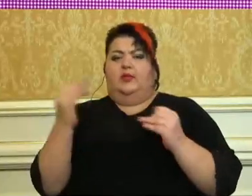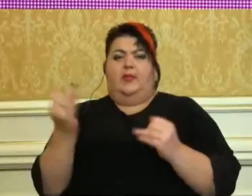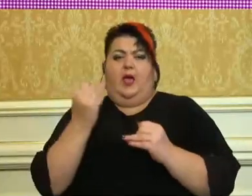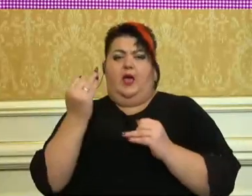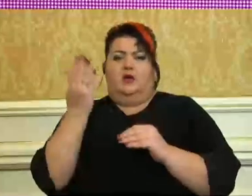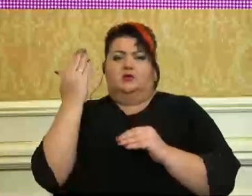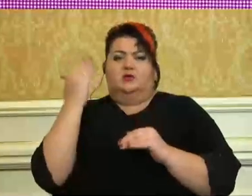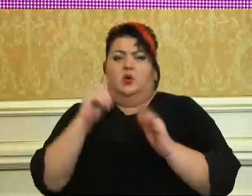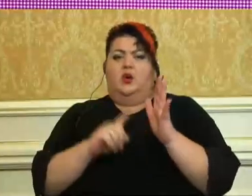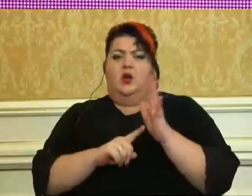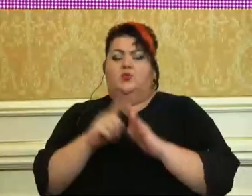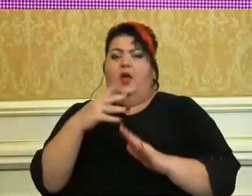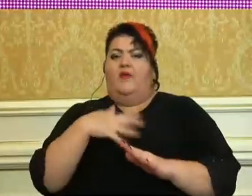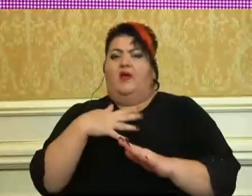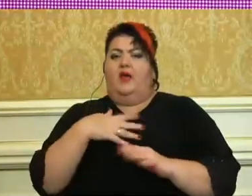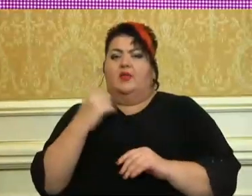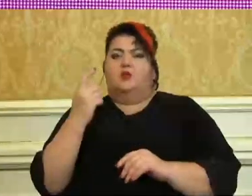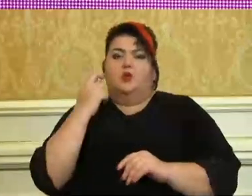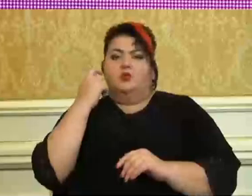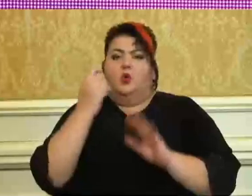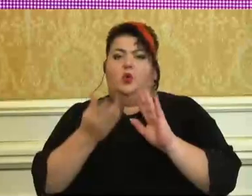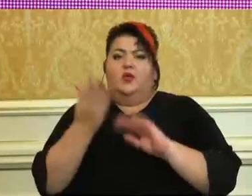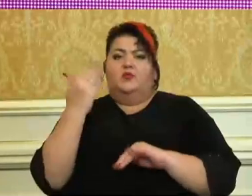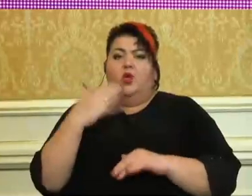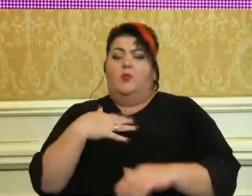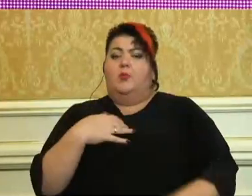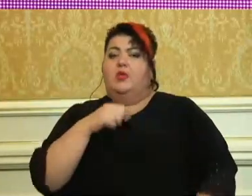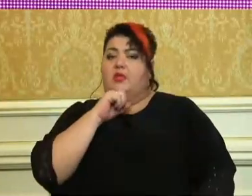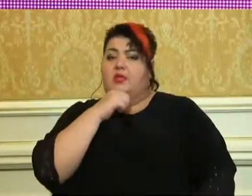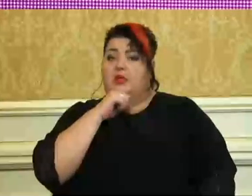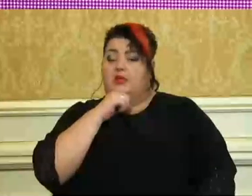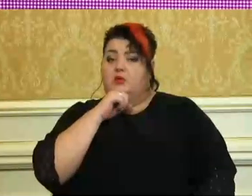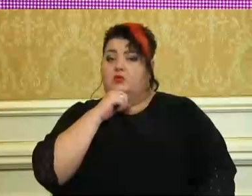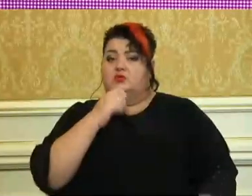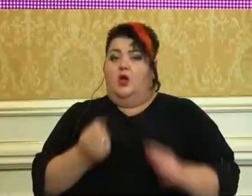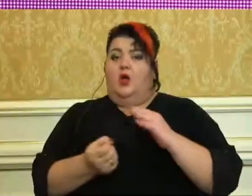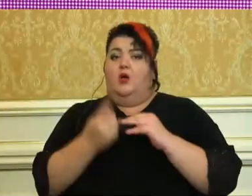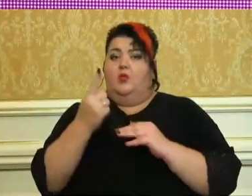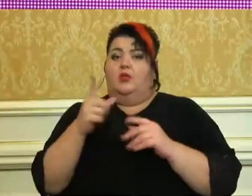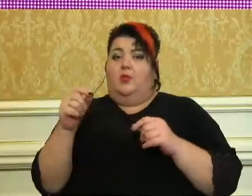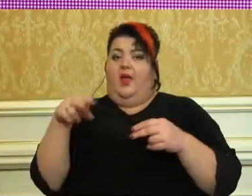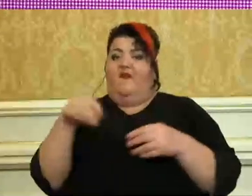years ago, and my grandfather was from Armenia, and Canada made him